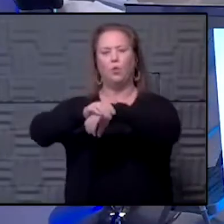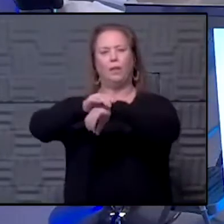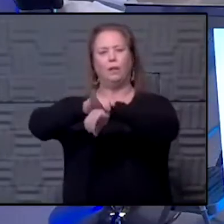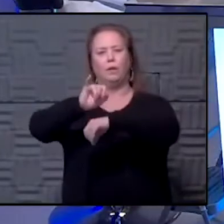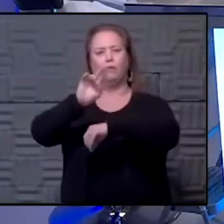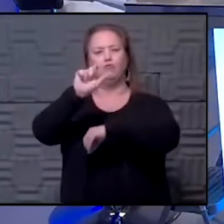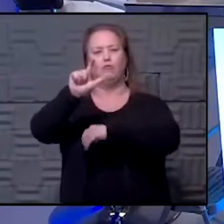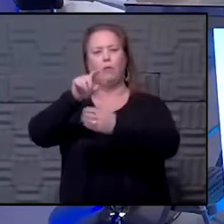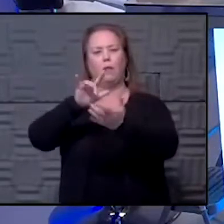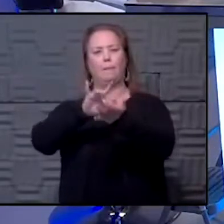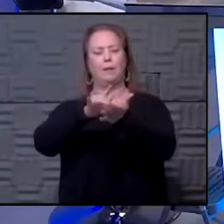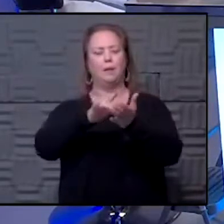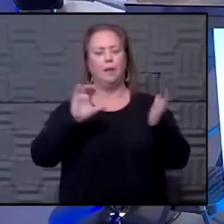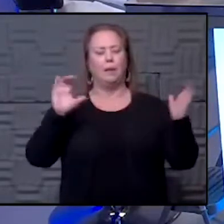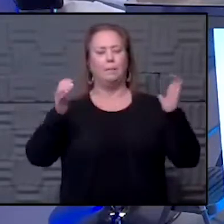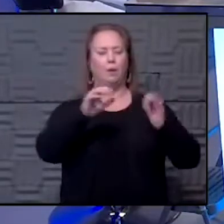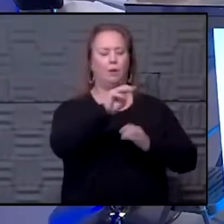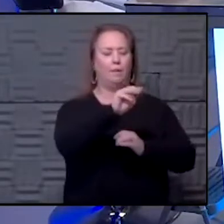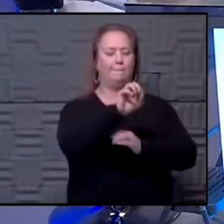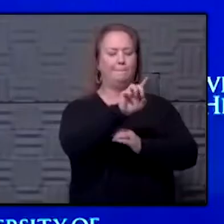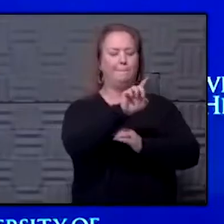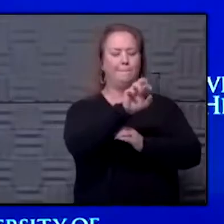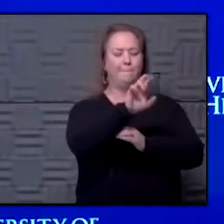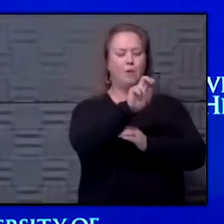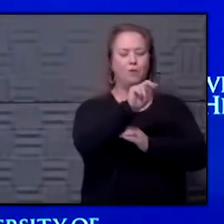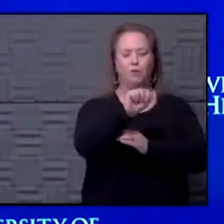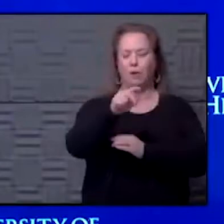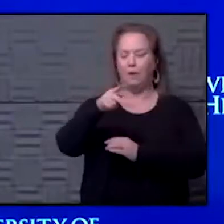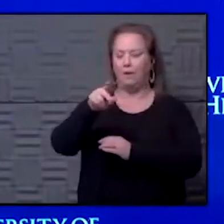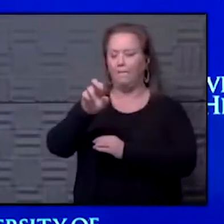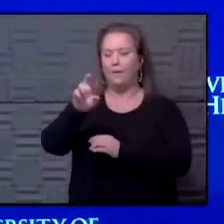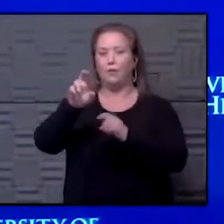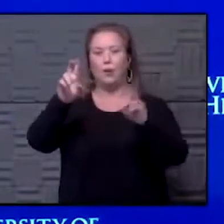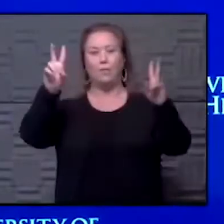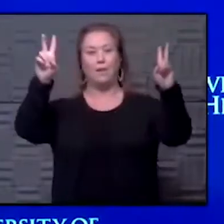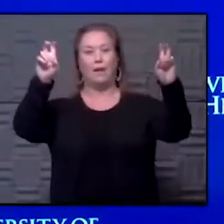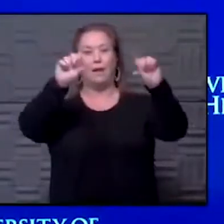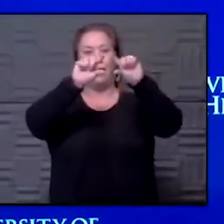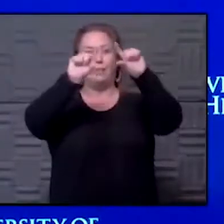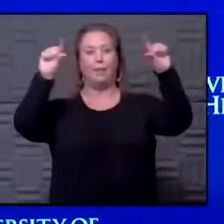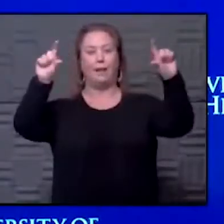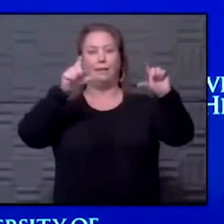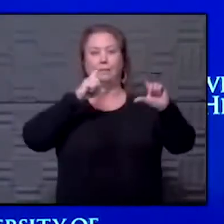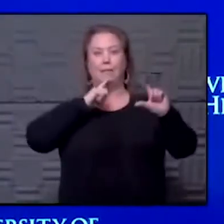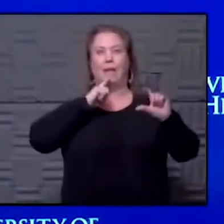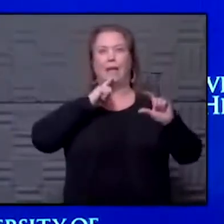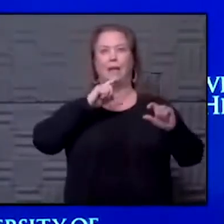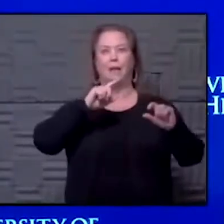article yesterday that looked at both Moderna and Pfizer, and the headline in the newspapers read, Yeah.